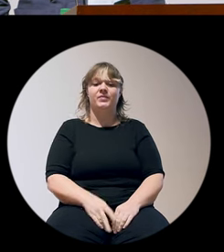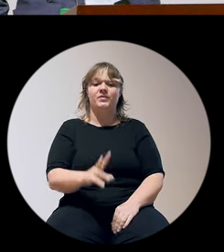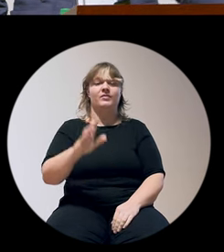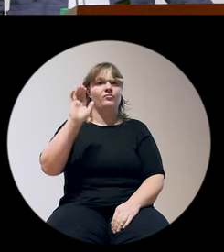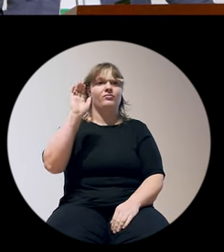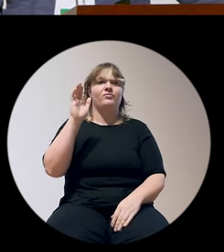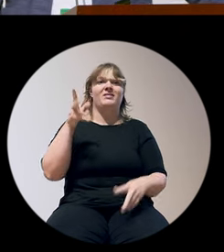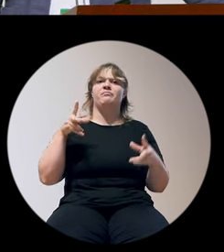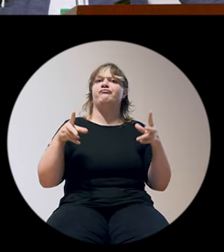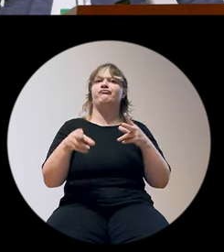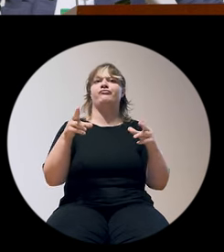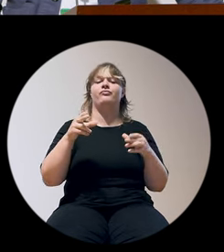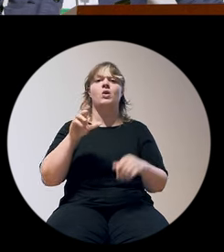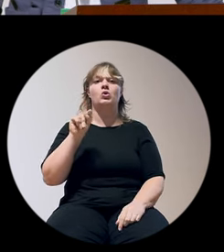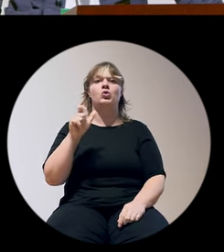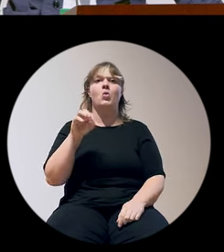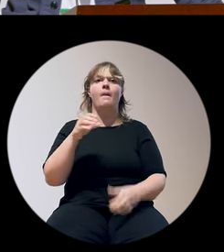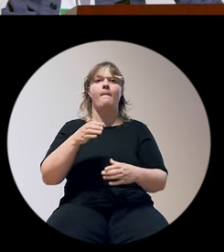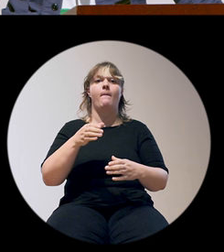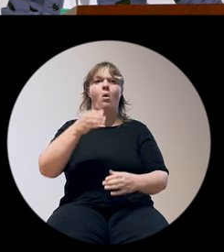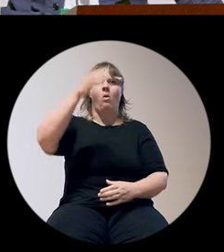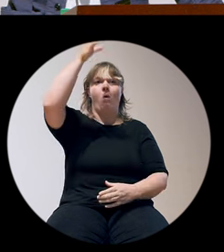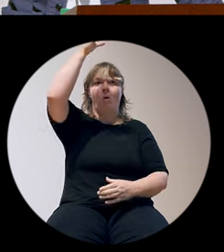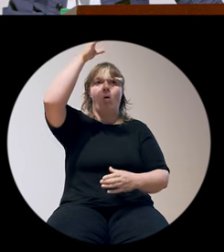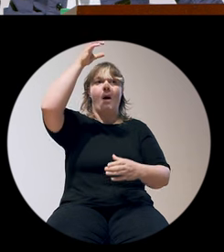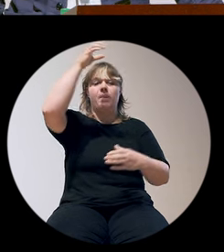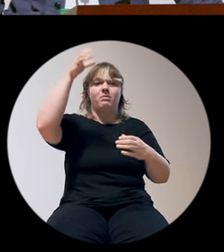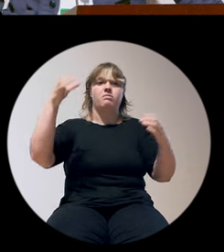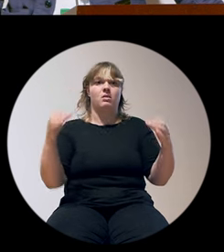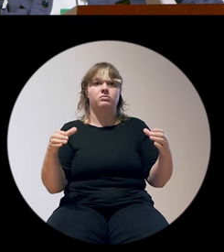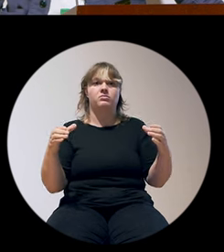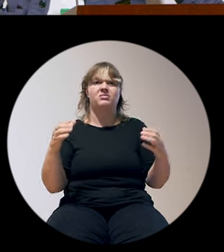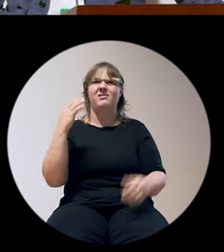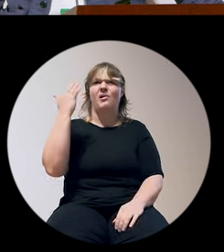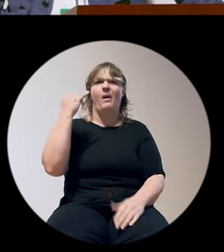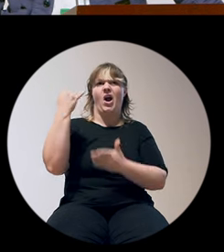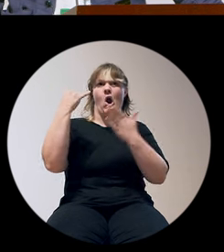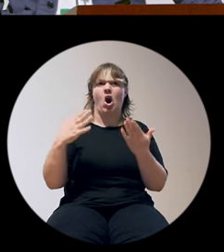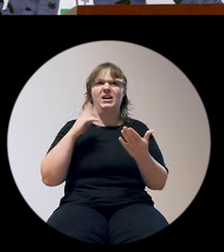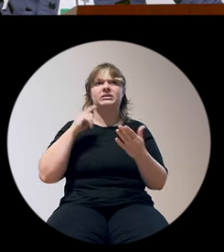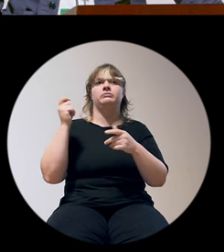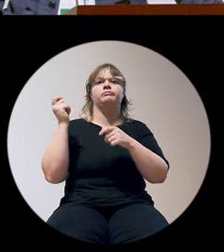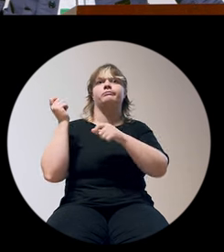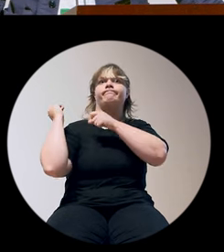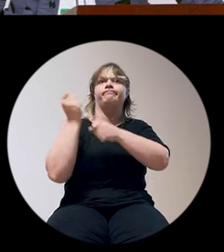it appears to be a chopped up totem pole. And you might ask, why would an artist take an axe to their own work?